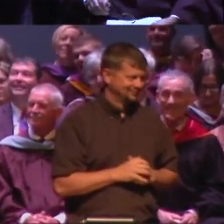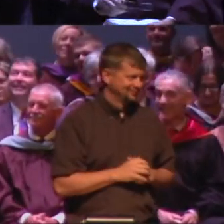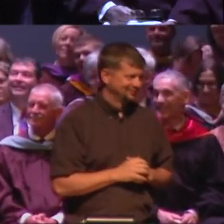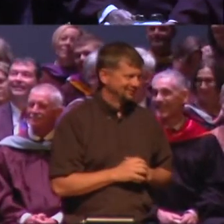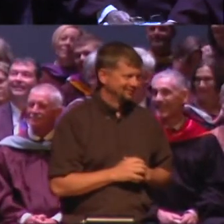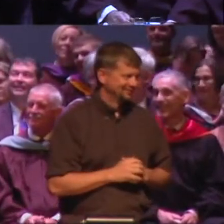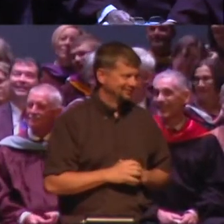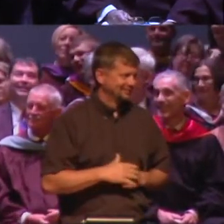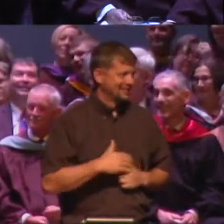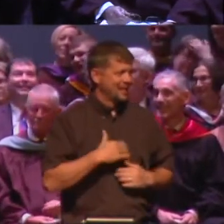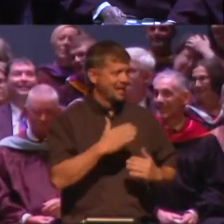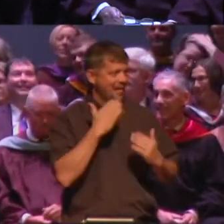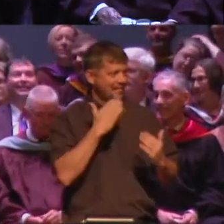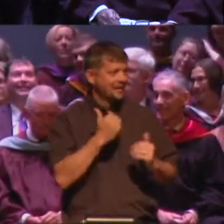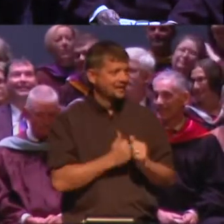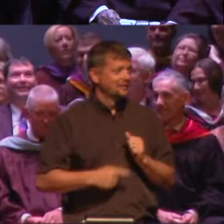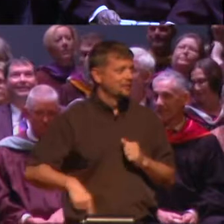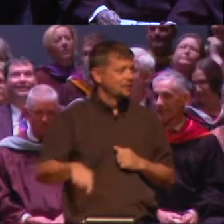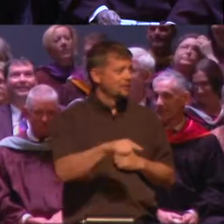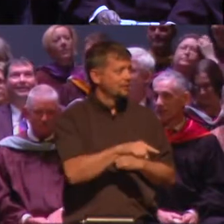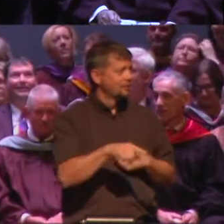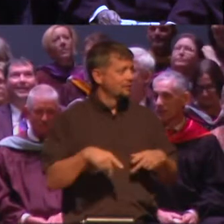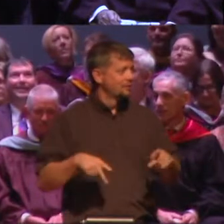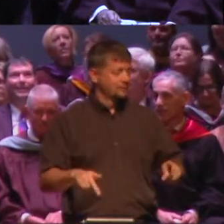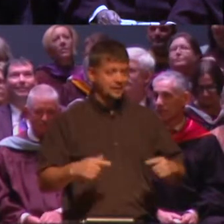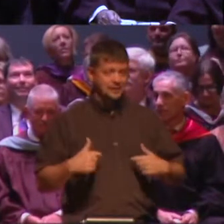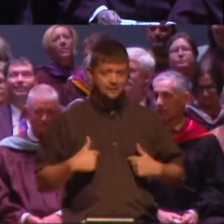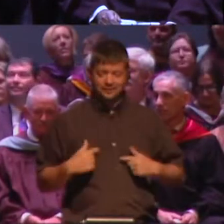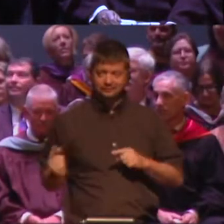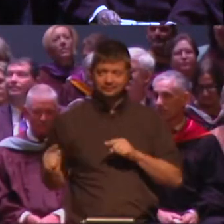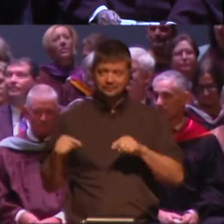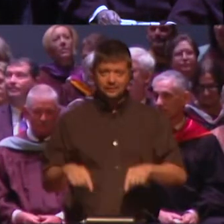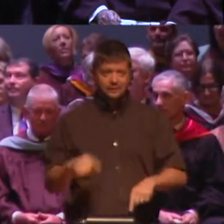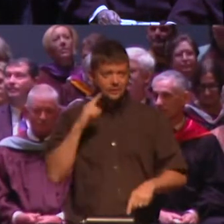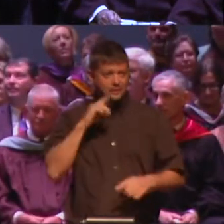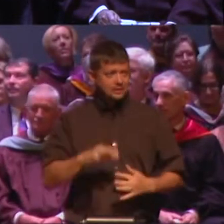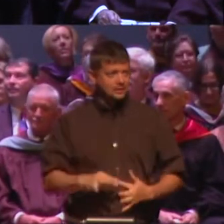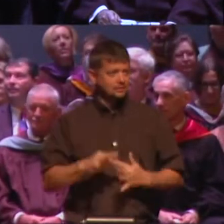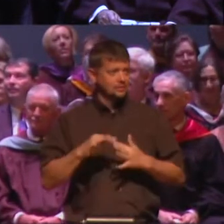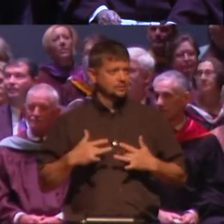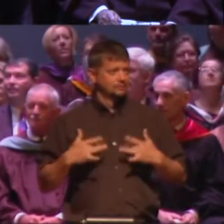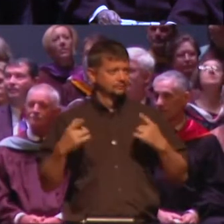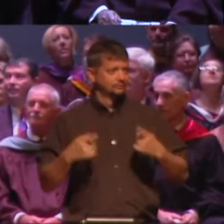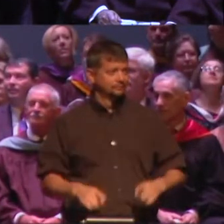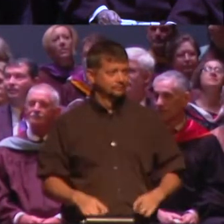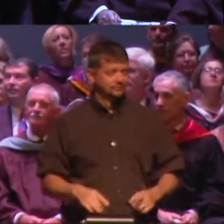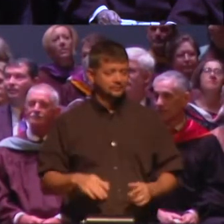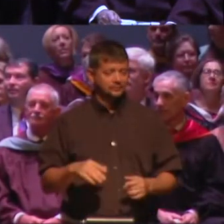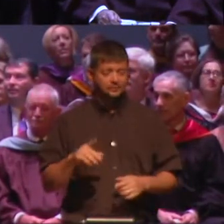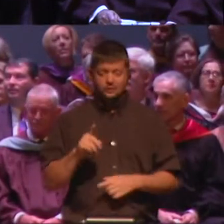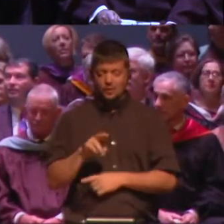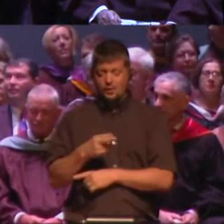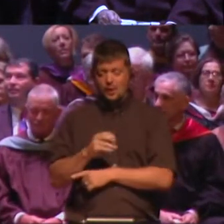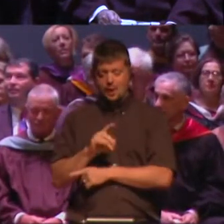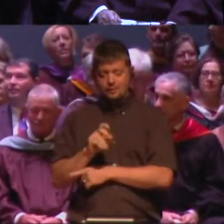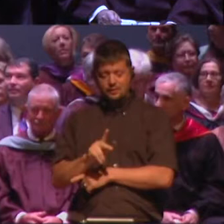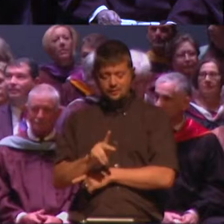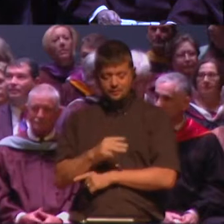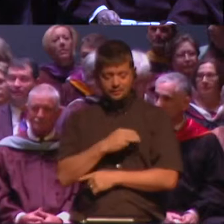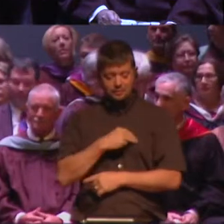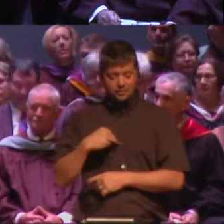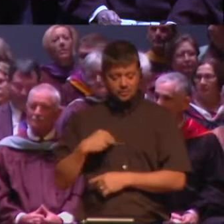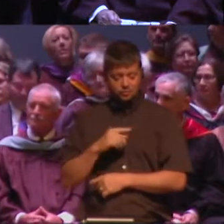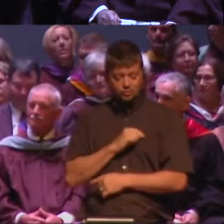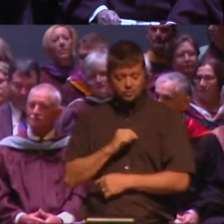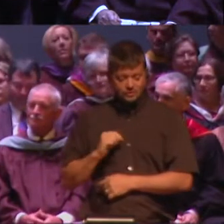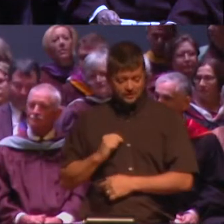I thank each of you for allowing me to be with you for this very special occasion. To Dr. Helmick, members of the Board of Trustees,